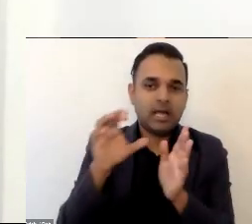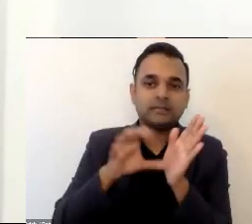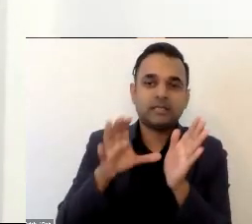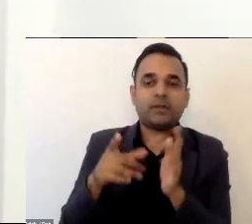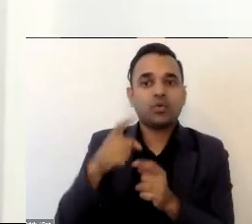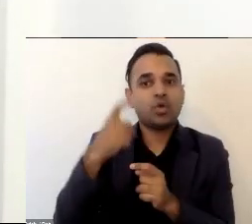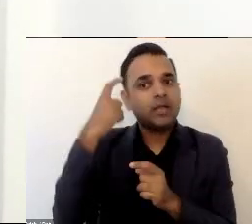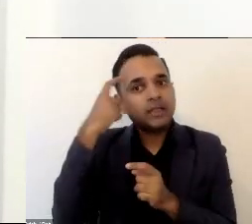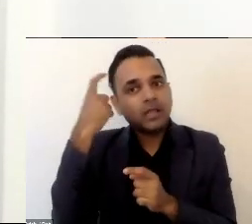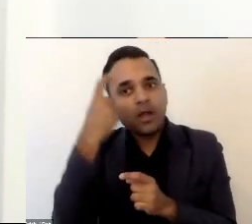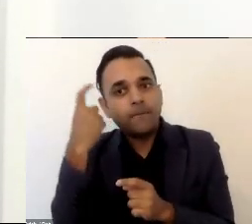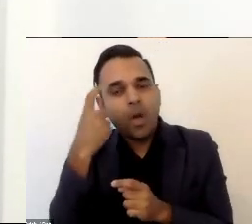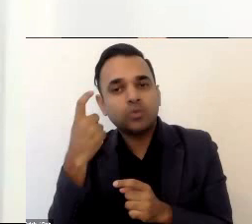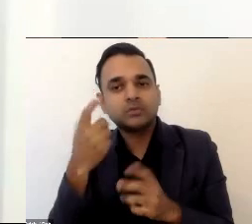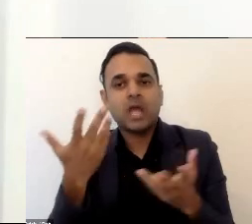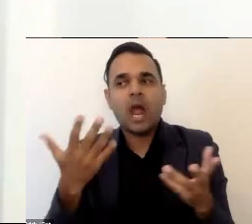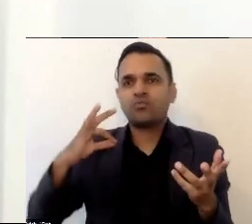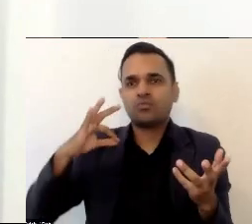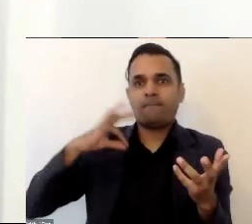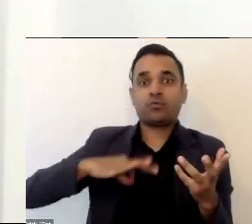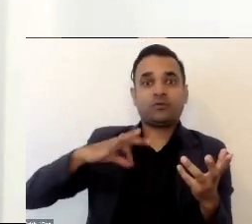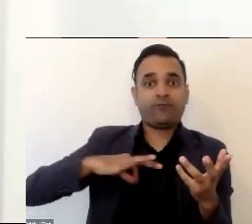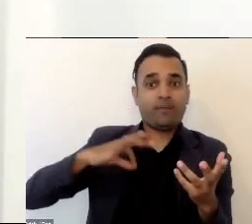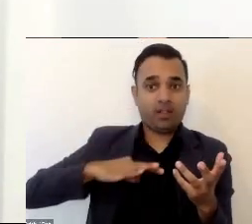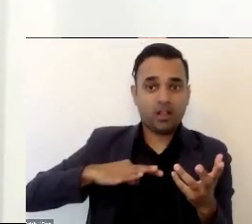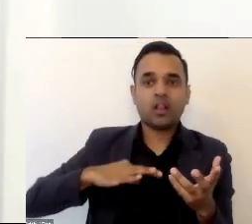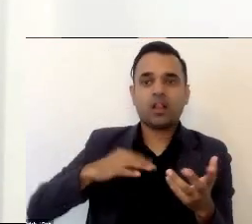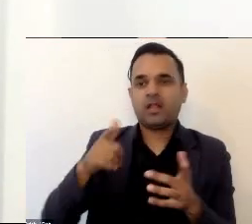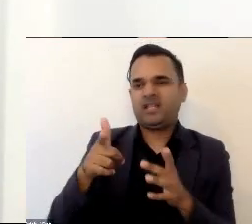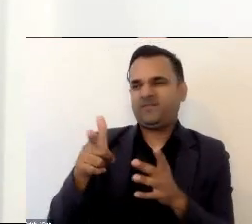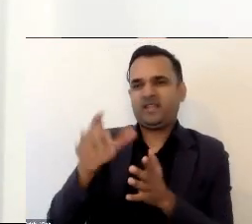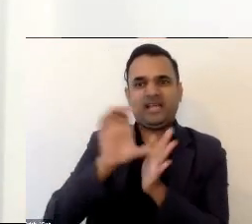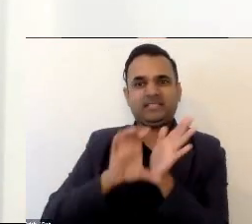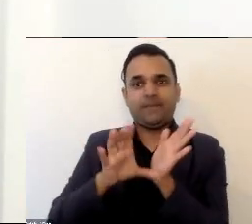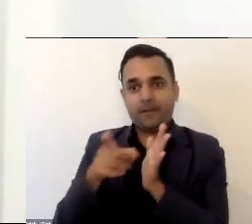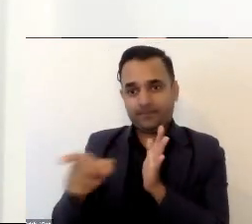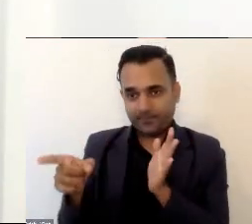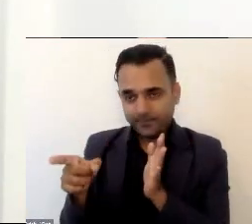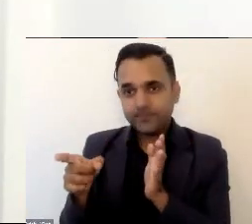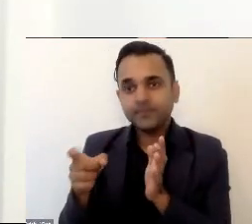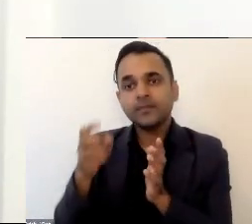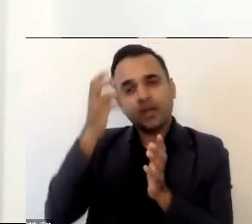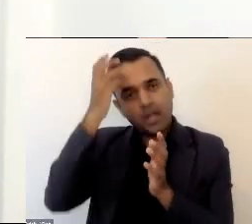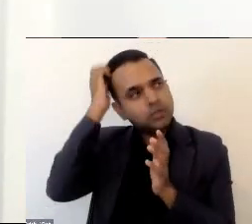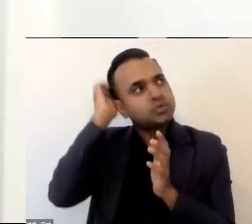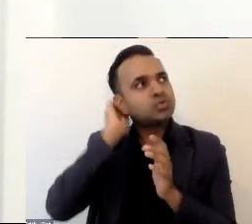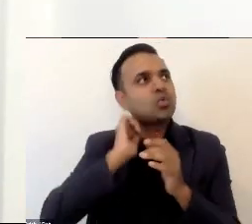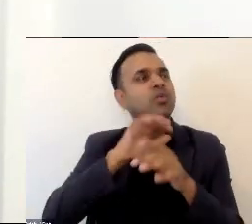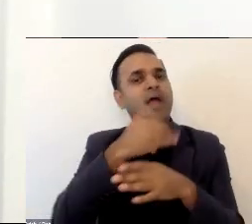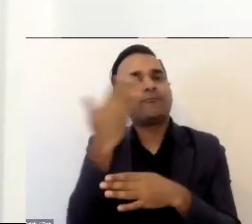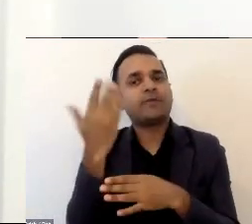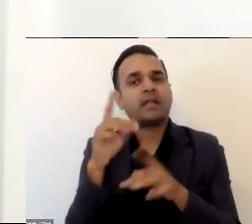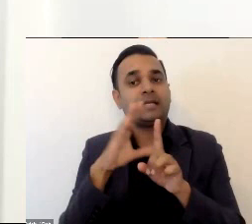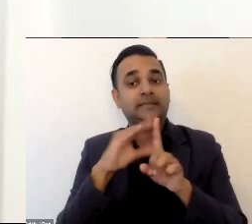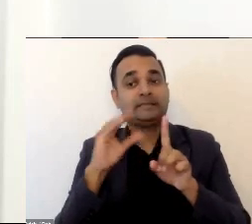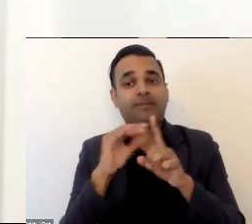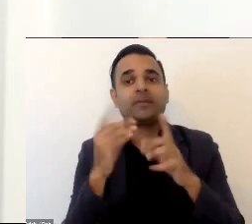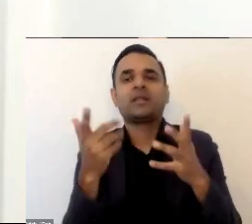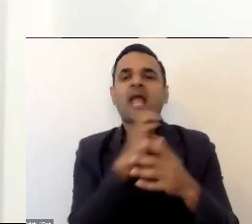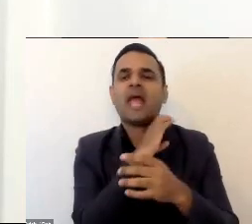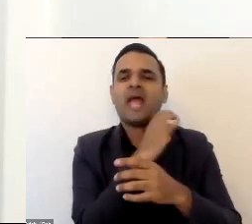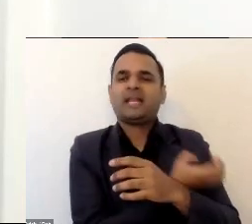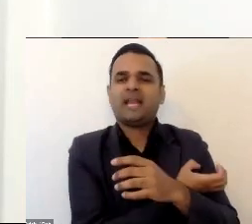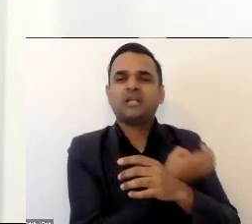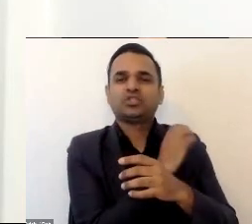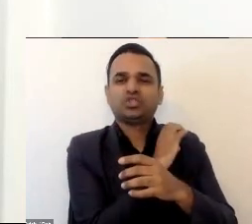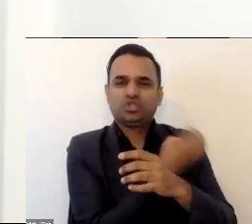did was we had a simulated data set, but again, based on reality, and so made up of